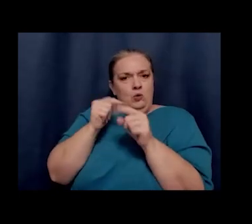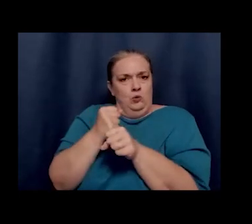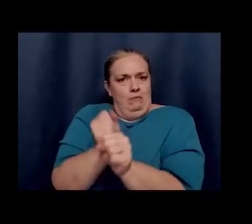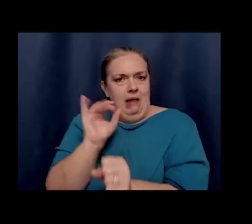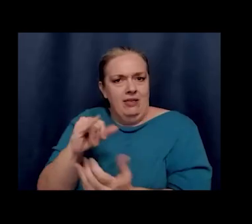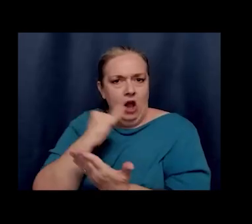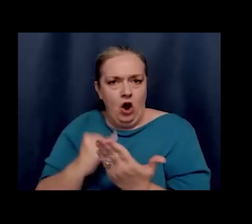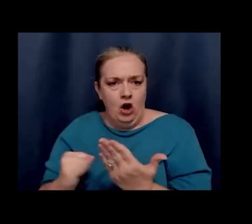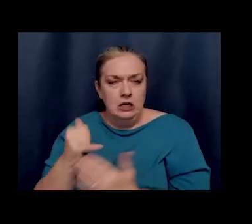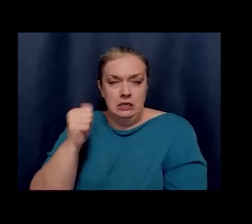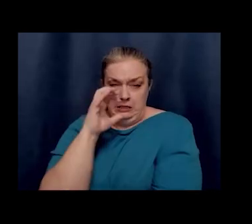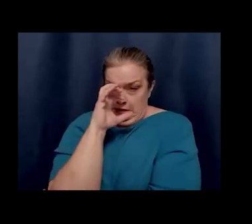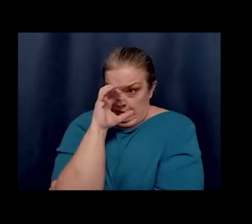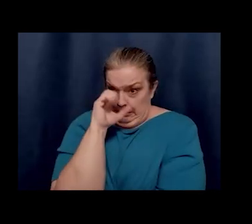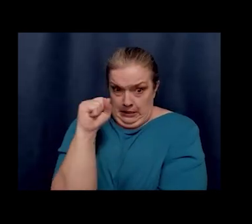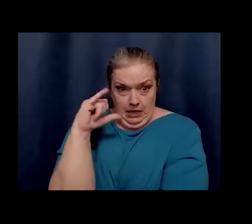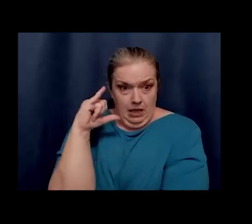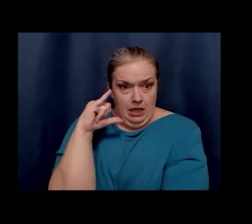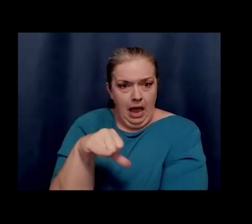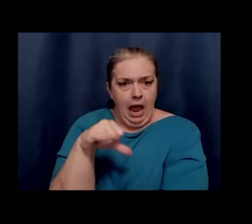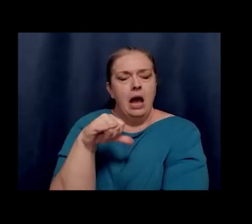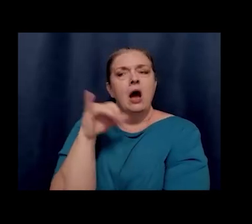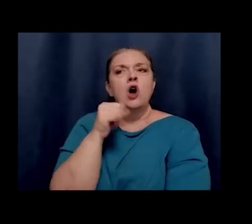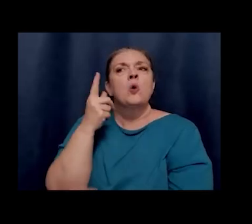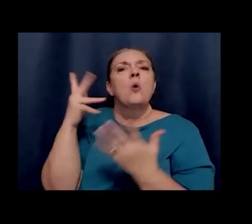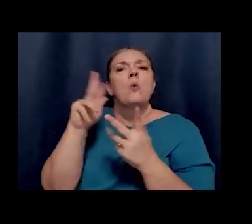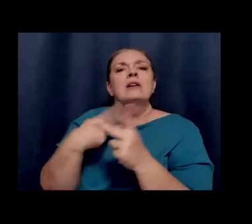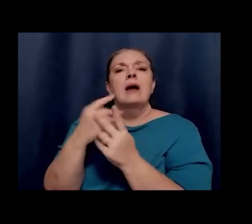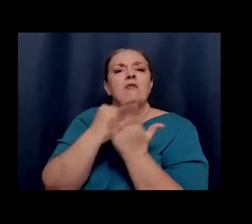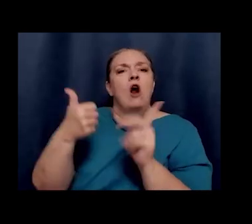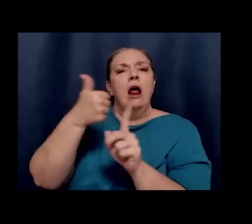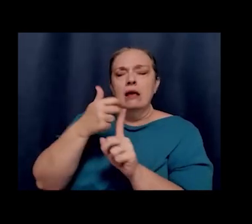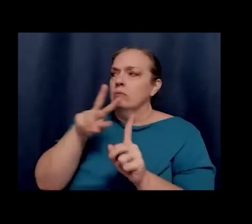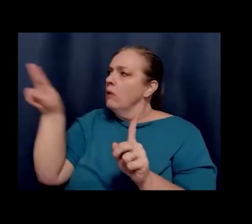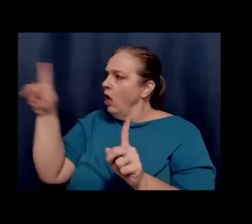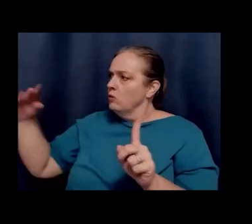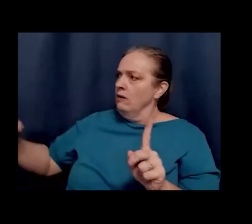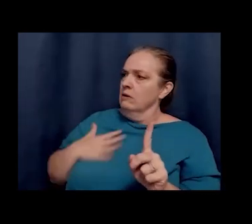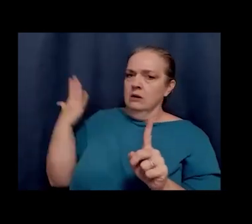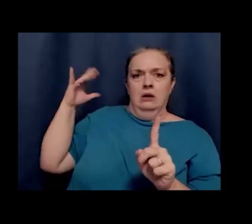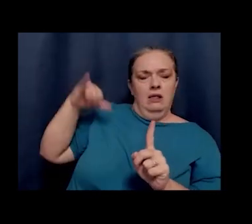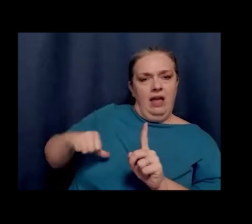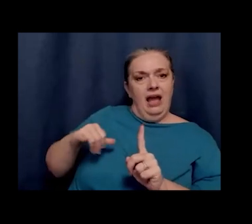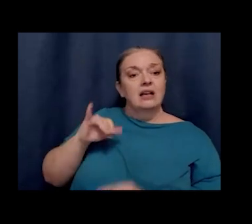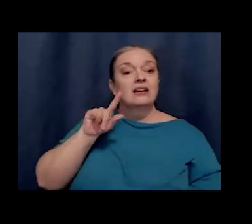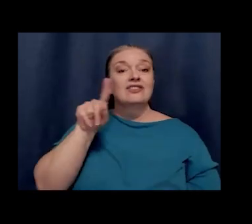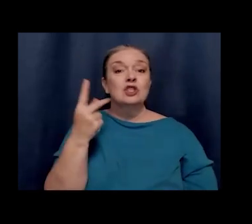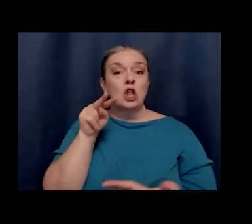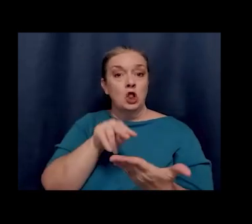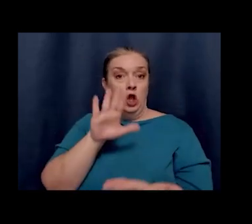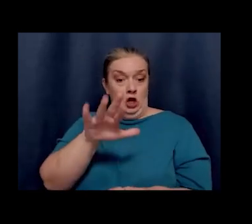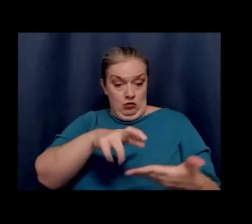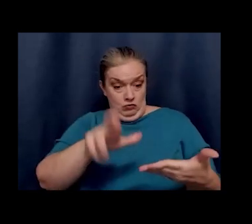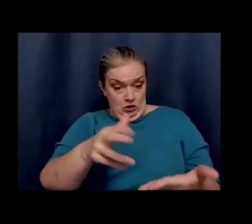to aesthetically, providing insight into this specific artist in a way that just doesn't happen if you were looking at the painting